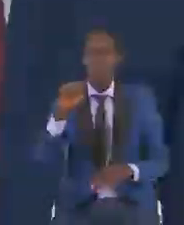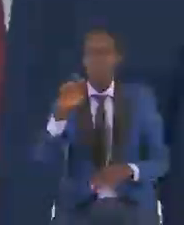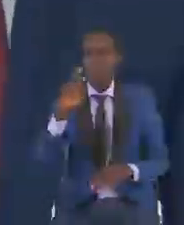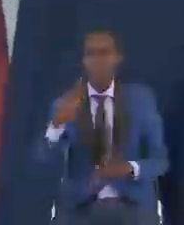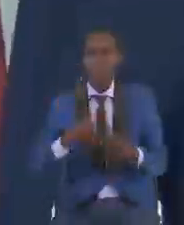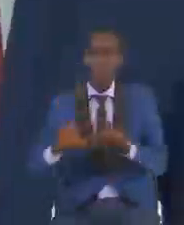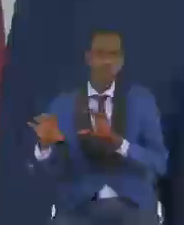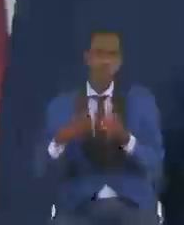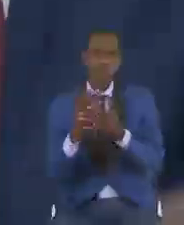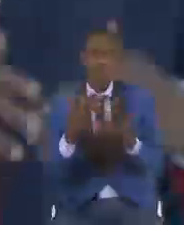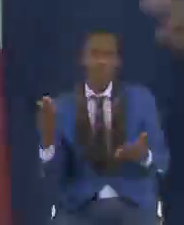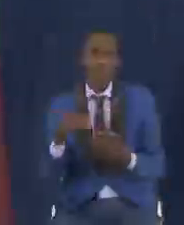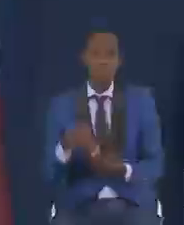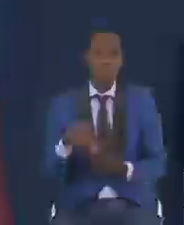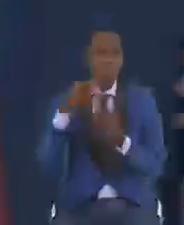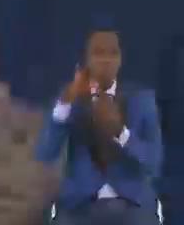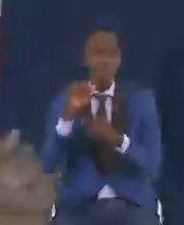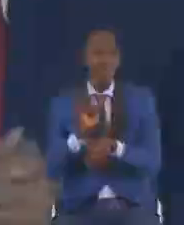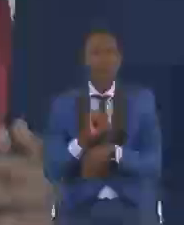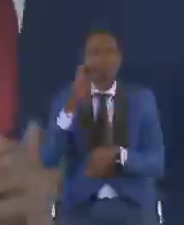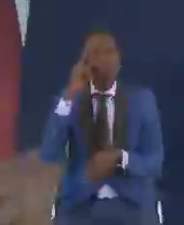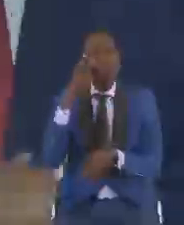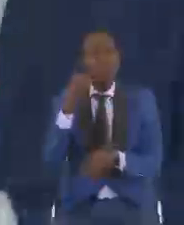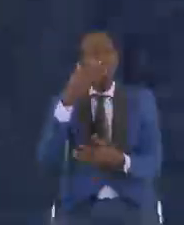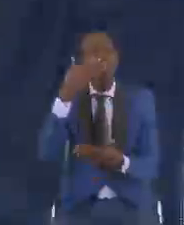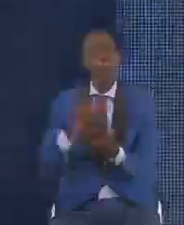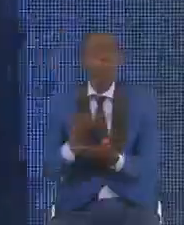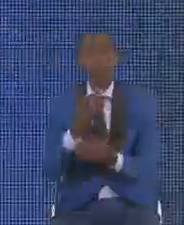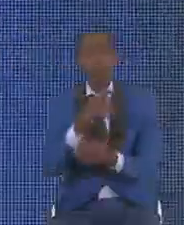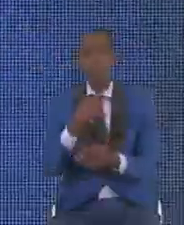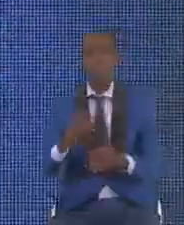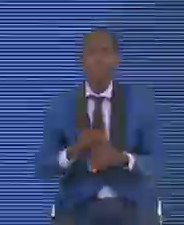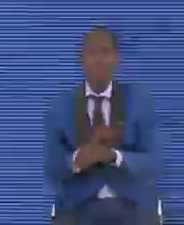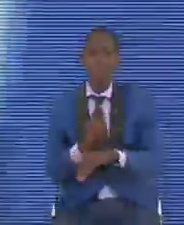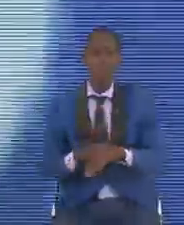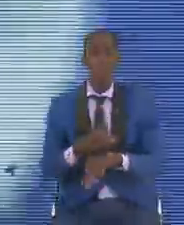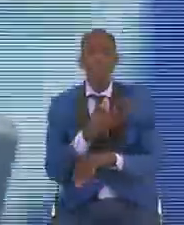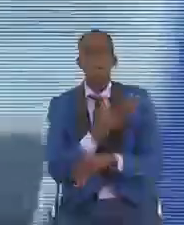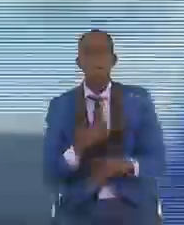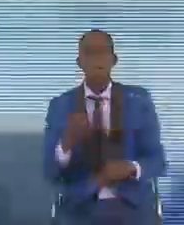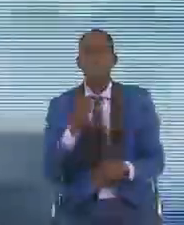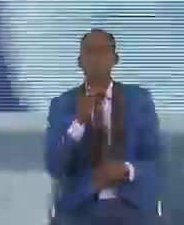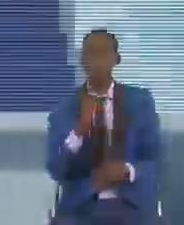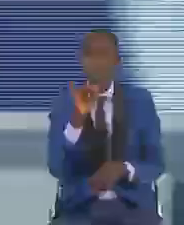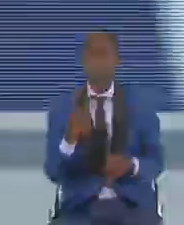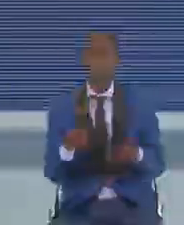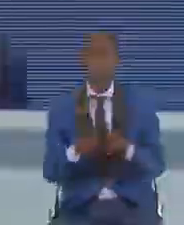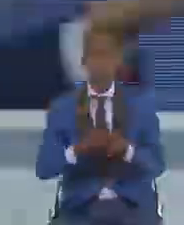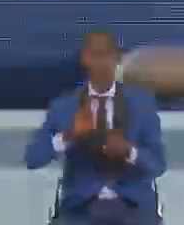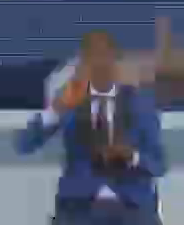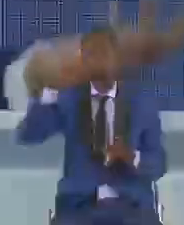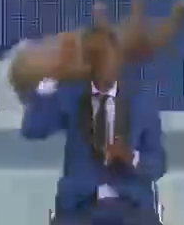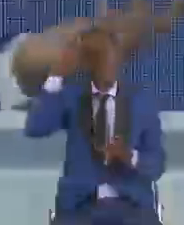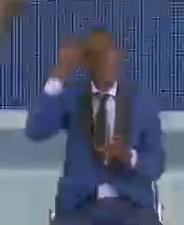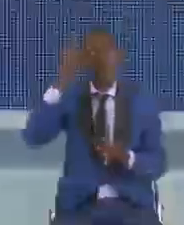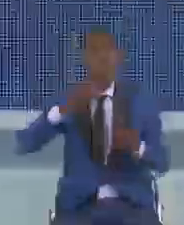a particular work for the good of the nation. And of course, those who are political leaders, they are